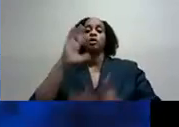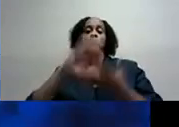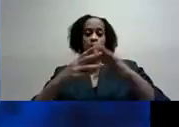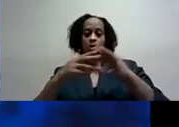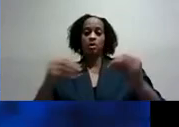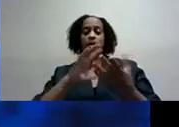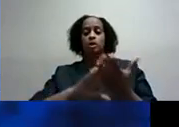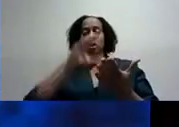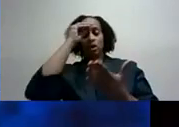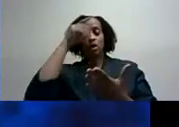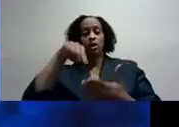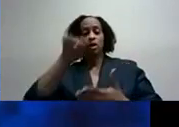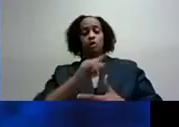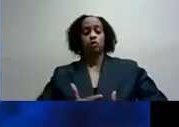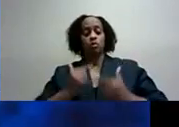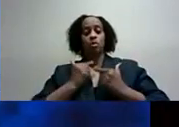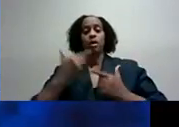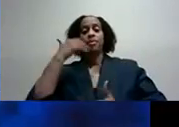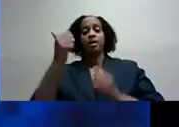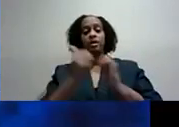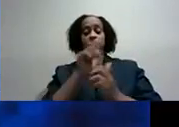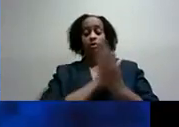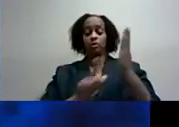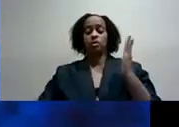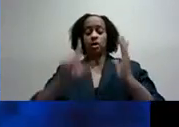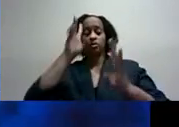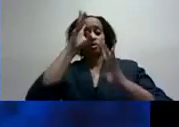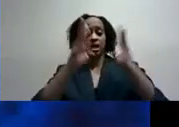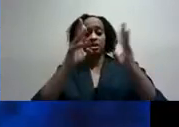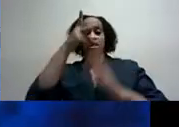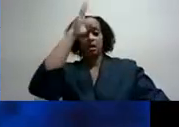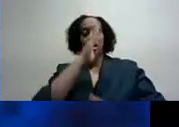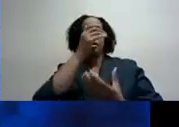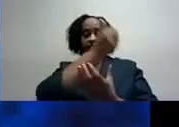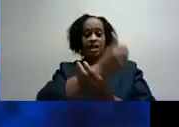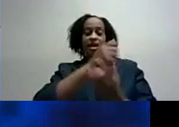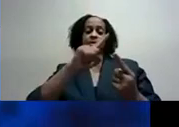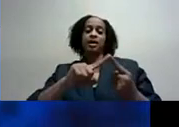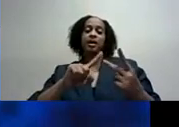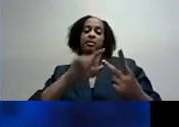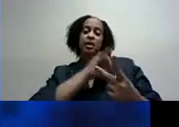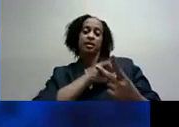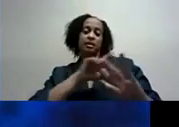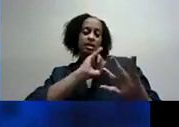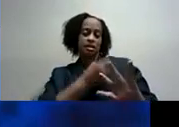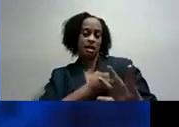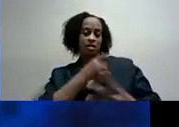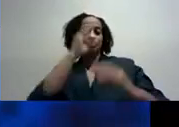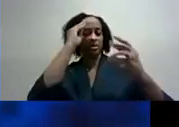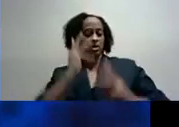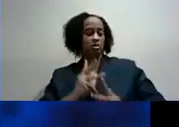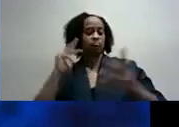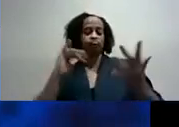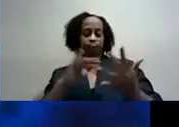walk better with the Lord of creation, the God of Abraham, Isaac, and Jacob. Our teachers have studied